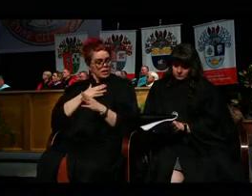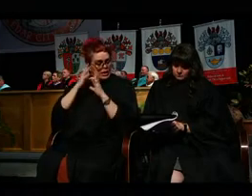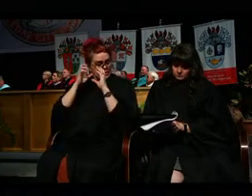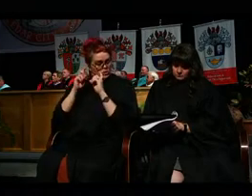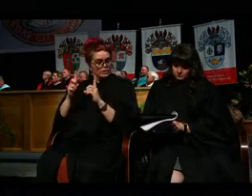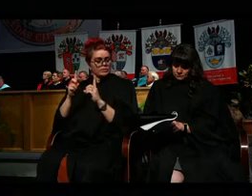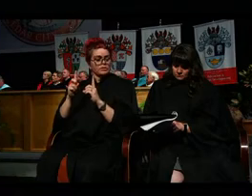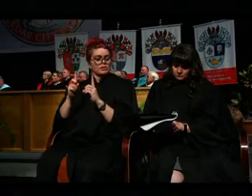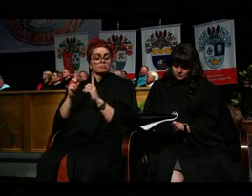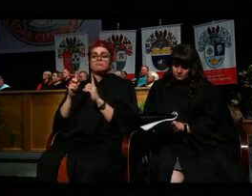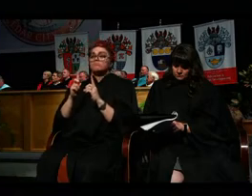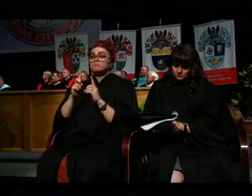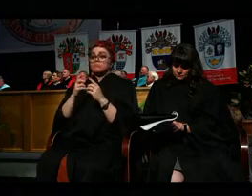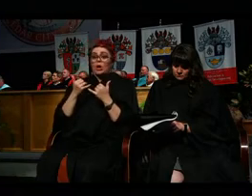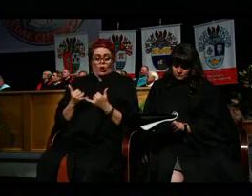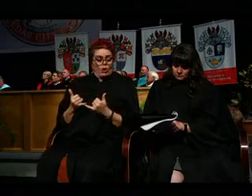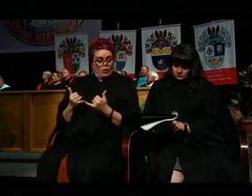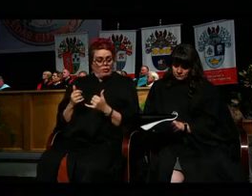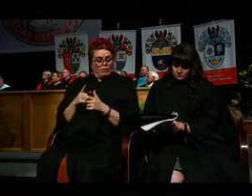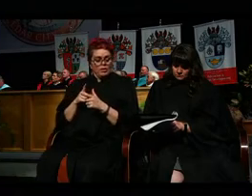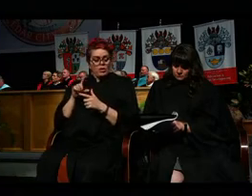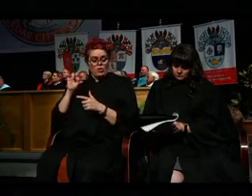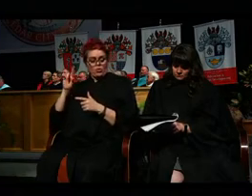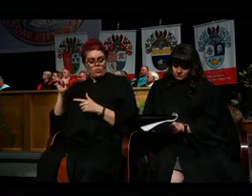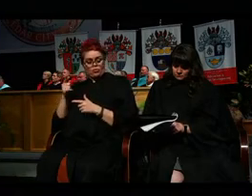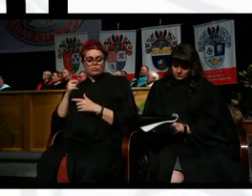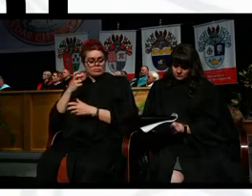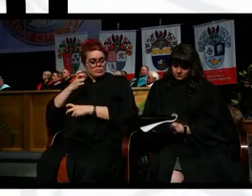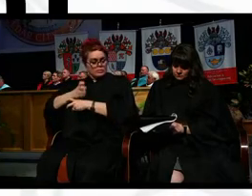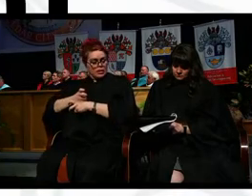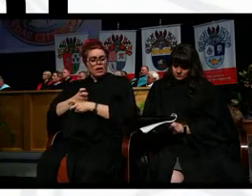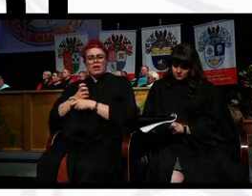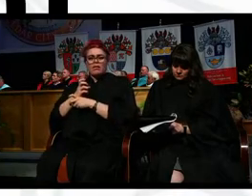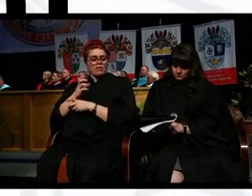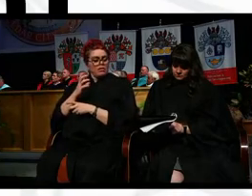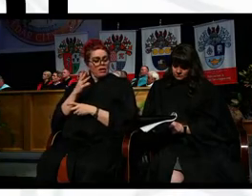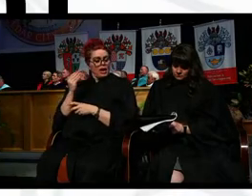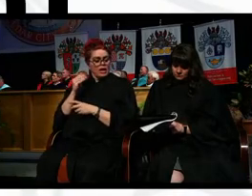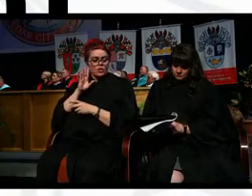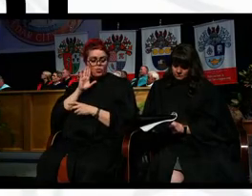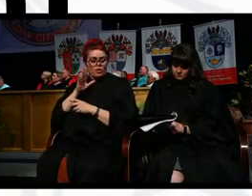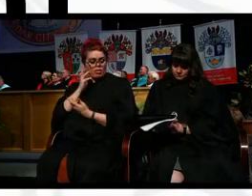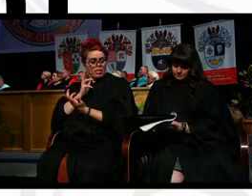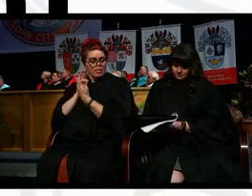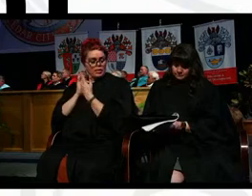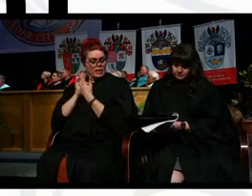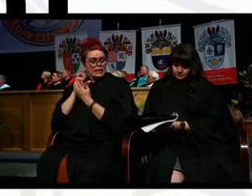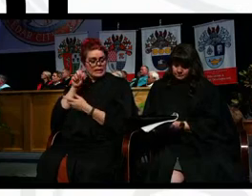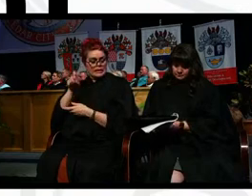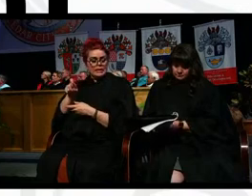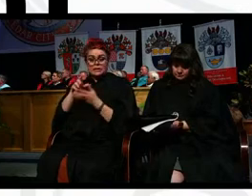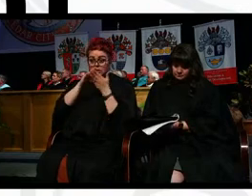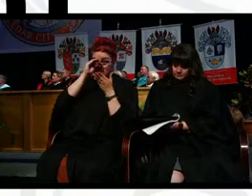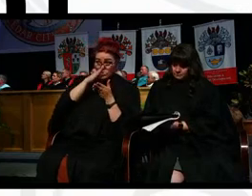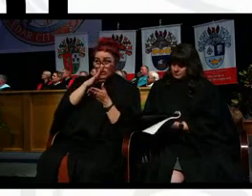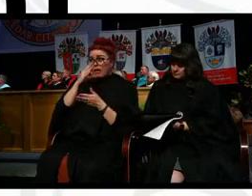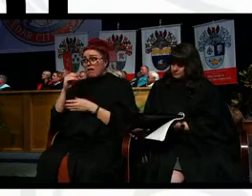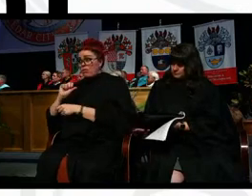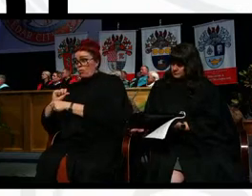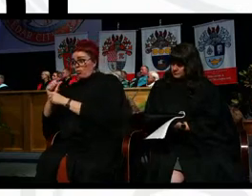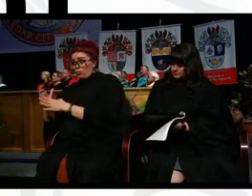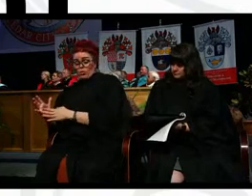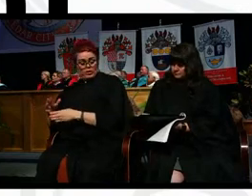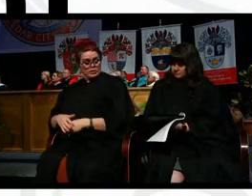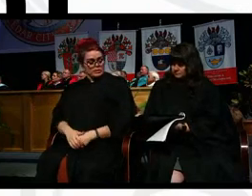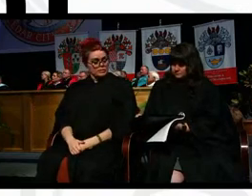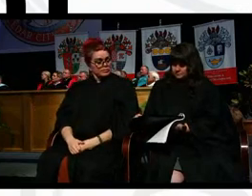the needs of our students and our employers. Let's expand alumni and community engagement. The relationships